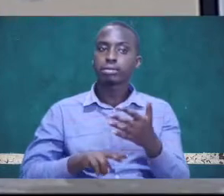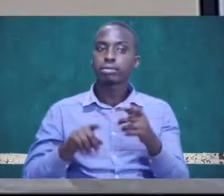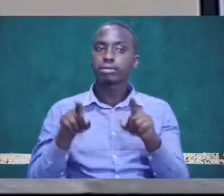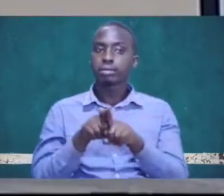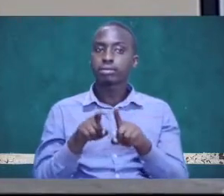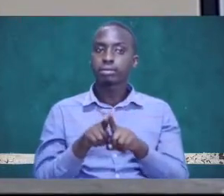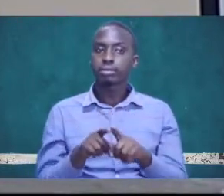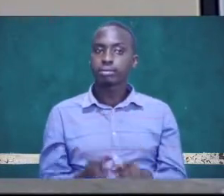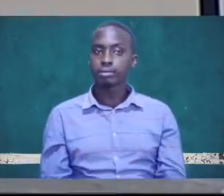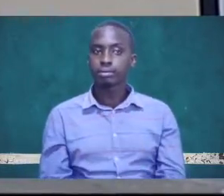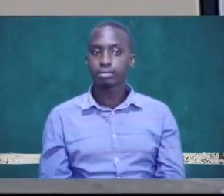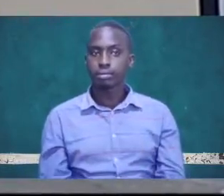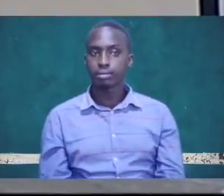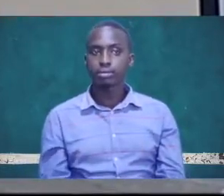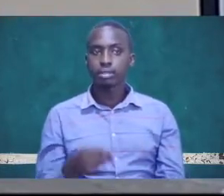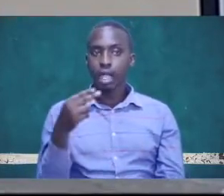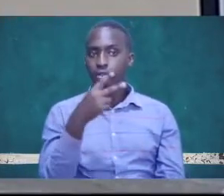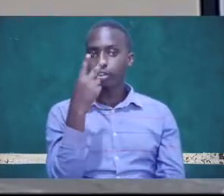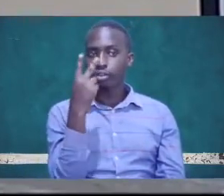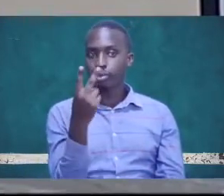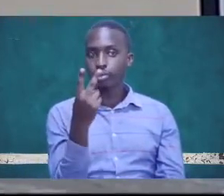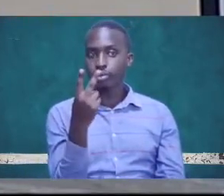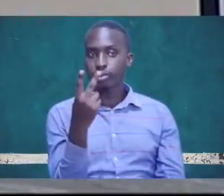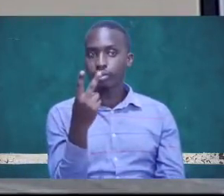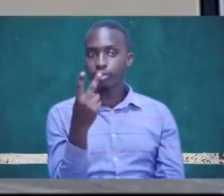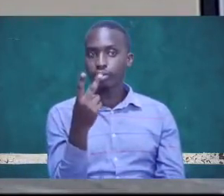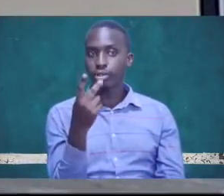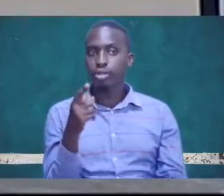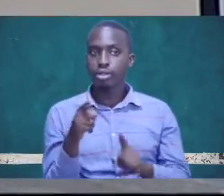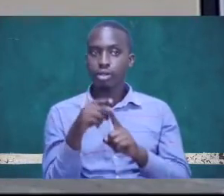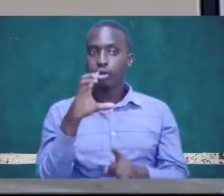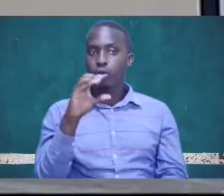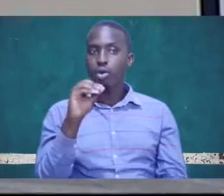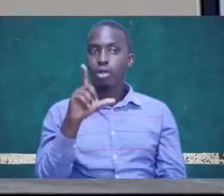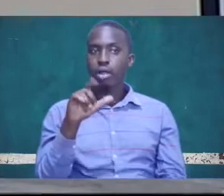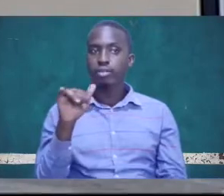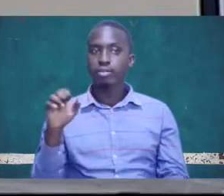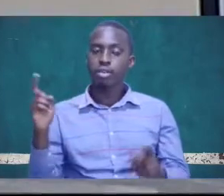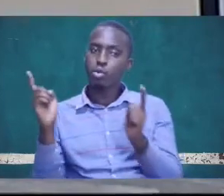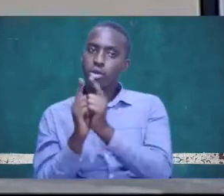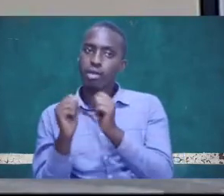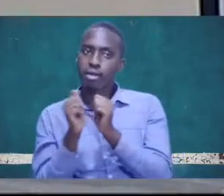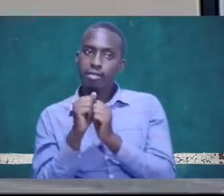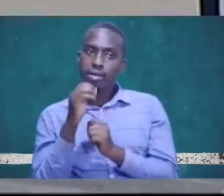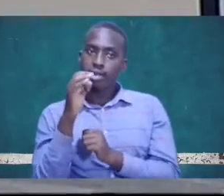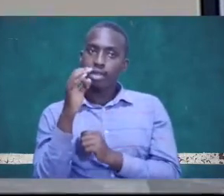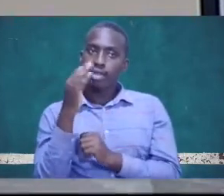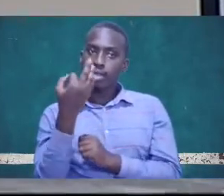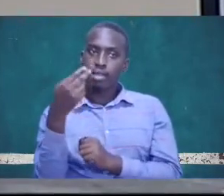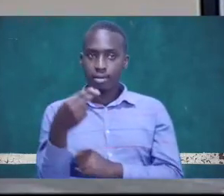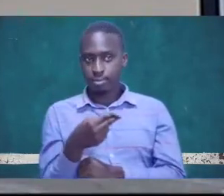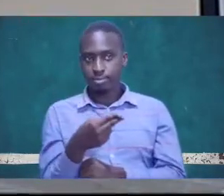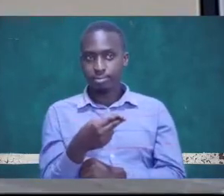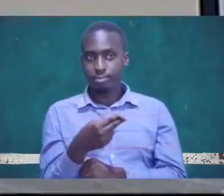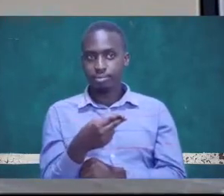deuterium, that is hydrogen 2, coalesces with the tritium,